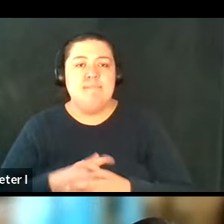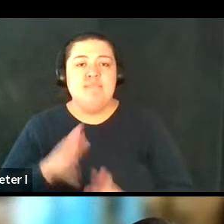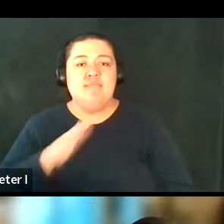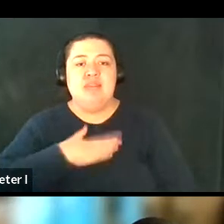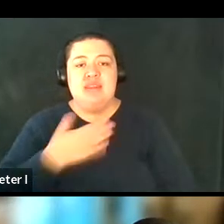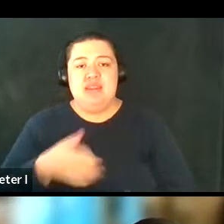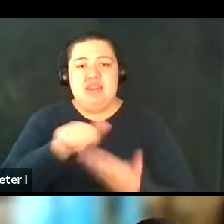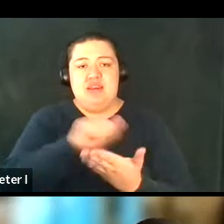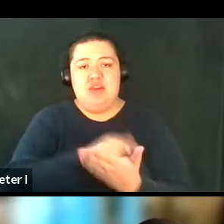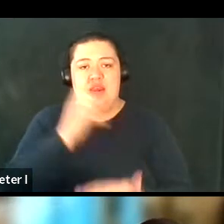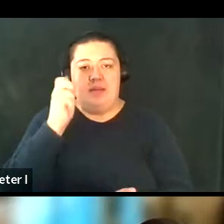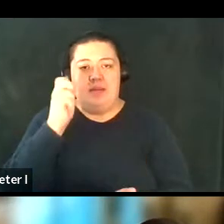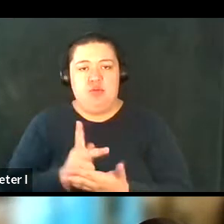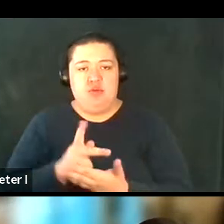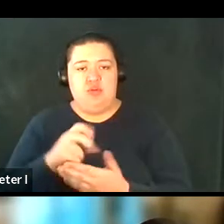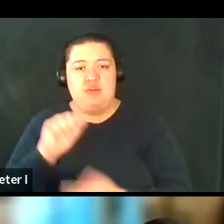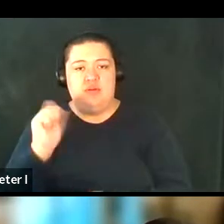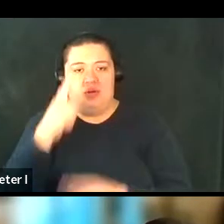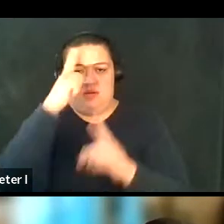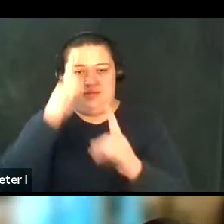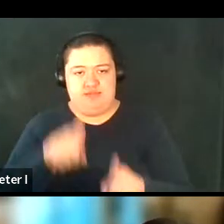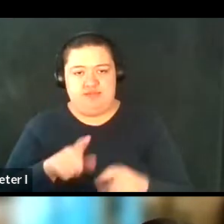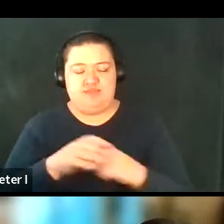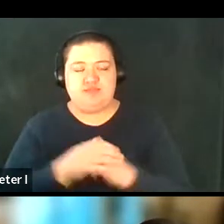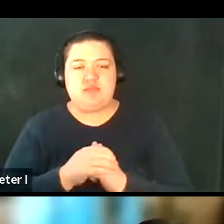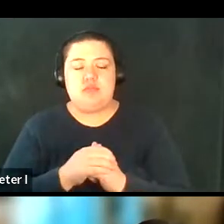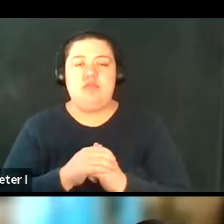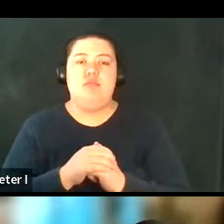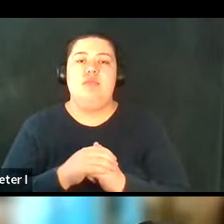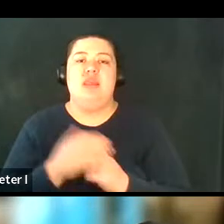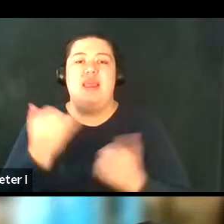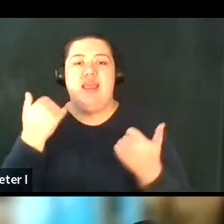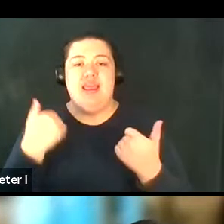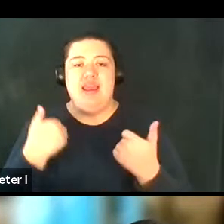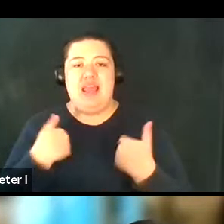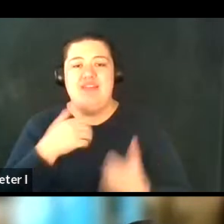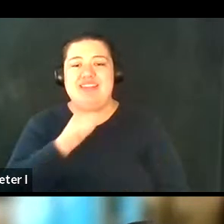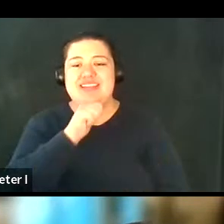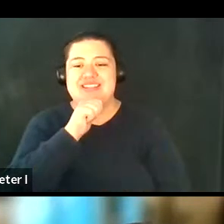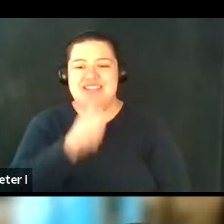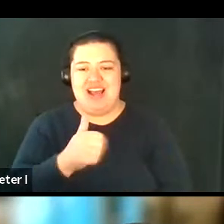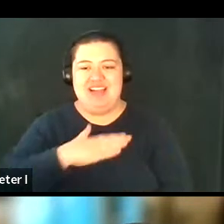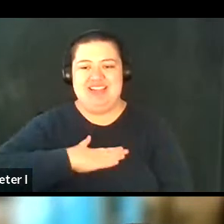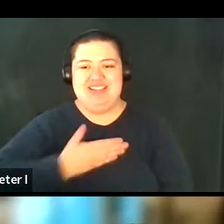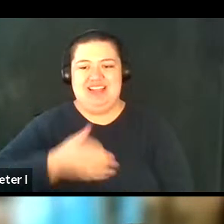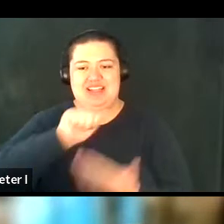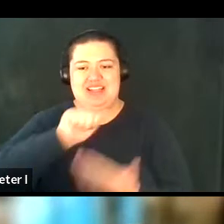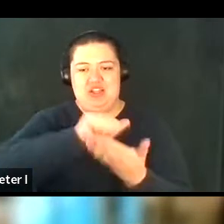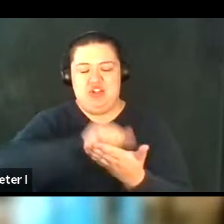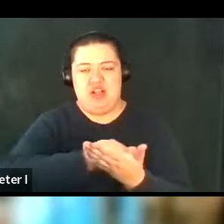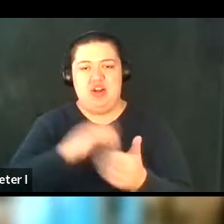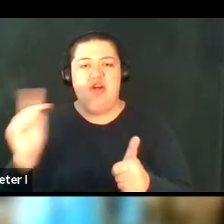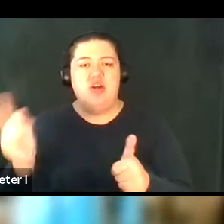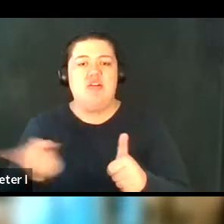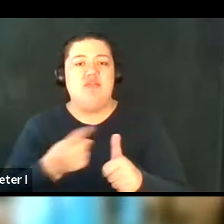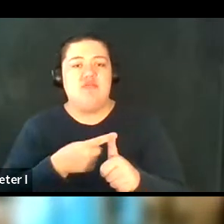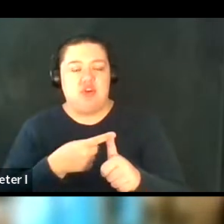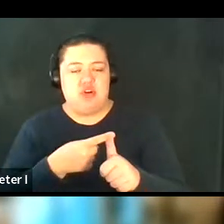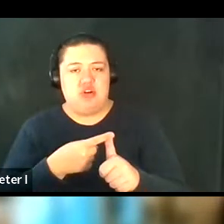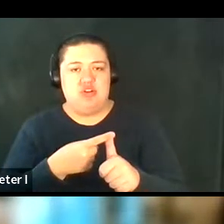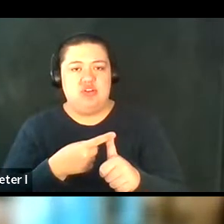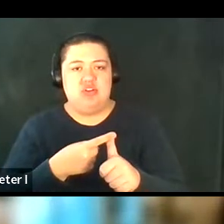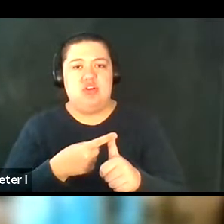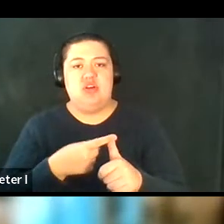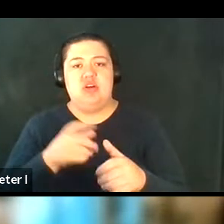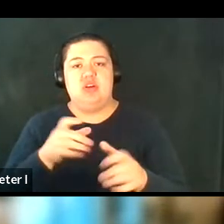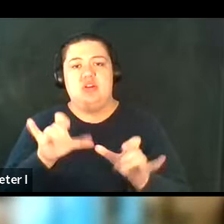agenda is approved unanimously. We have the non-consent agenda. The first measure is the